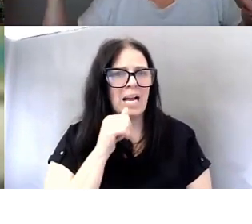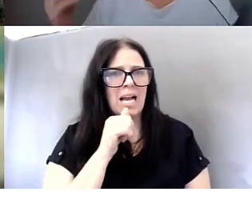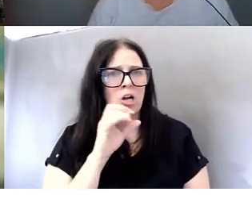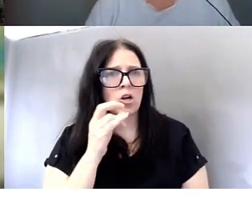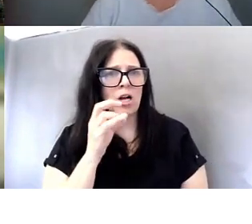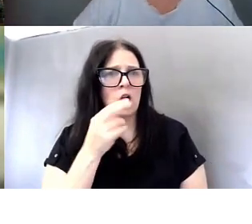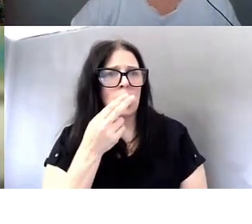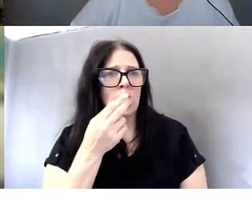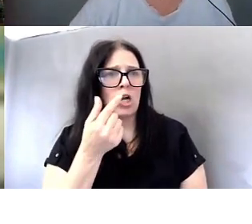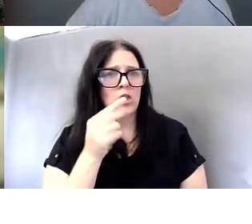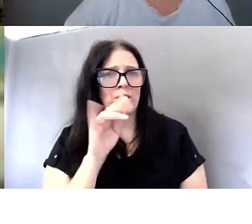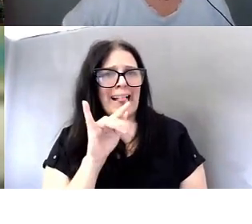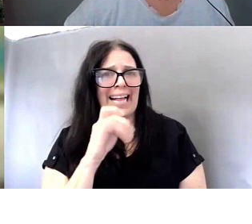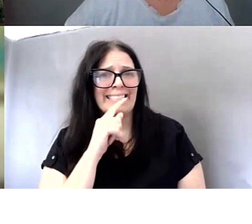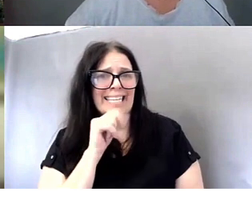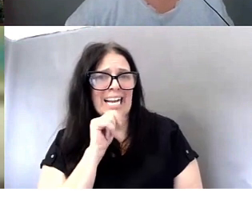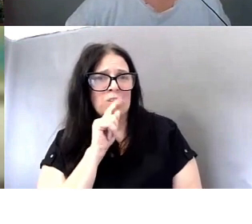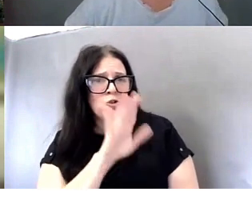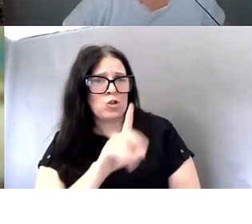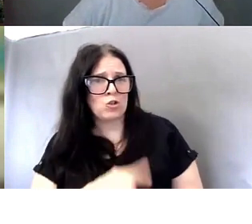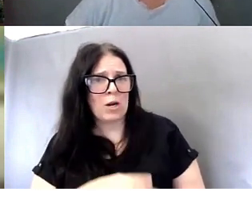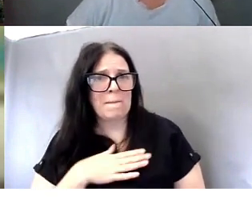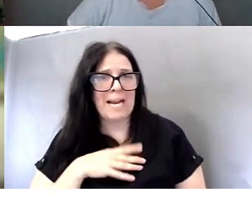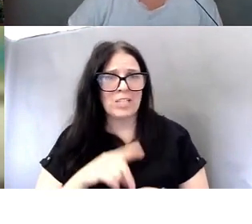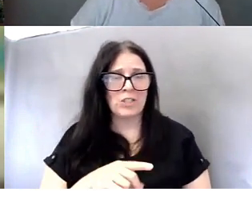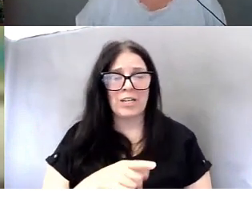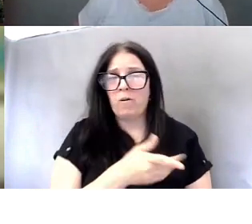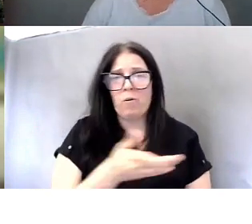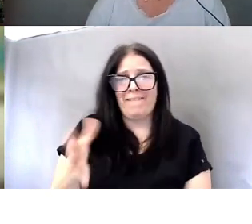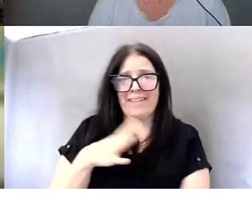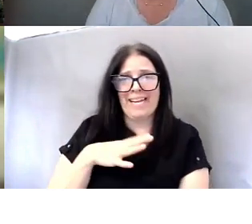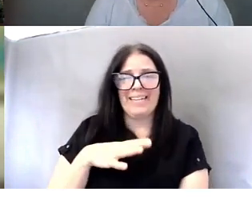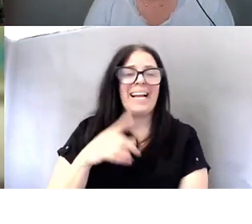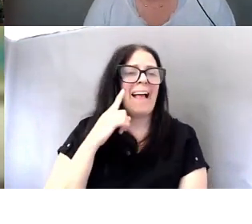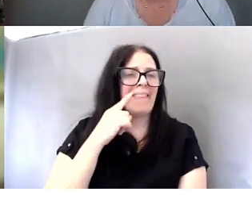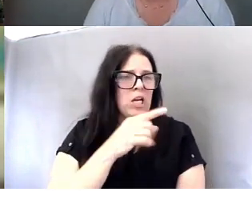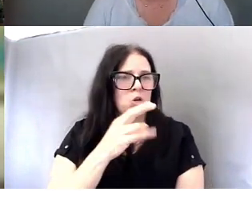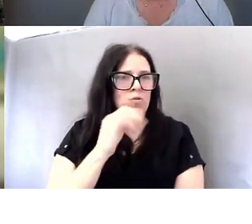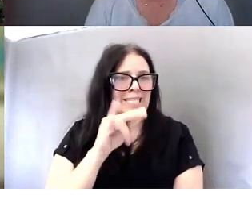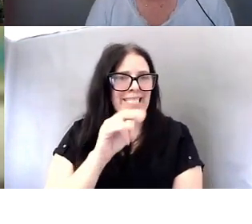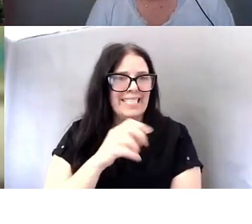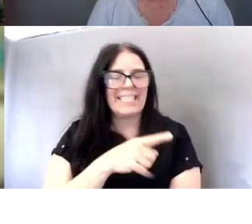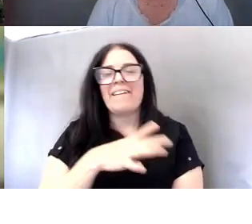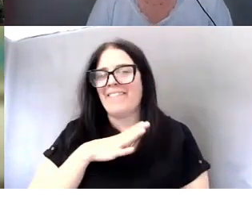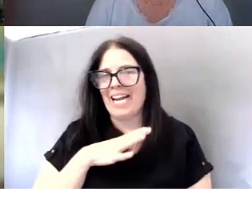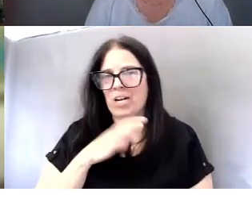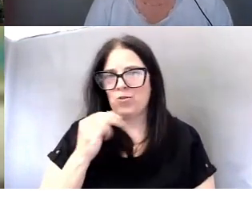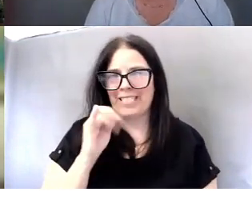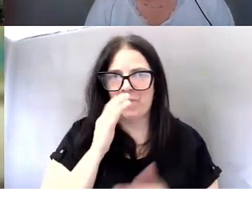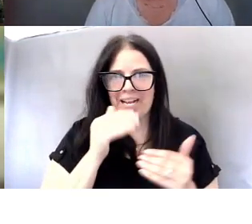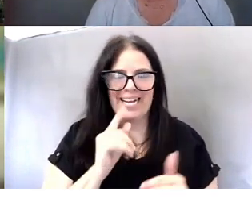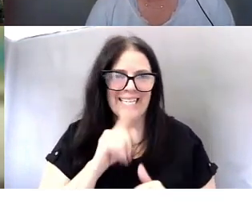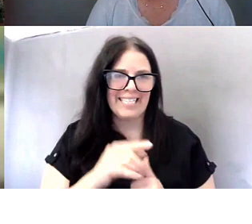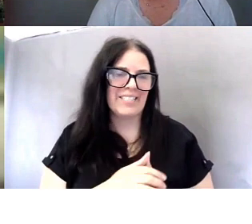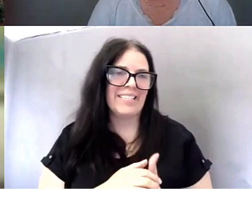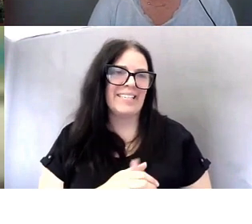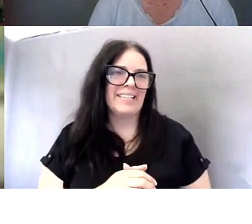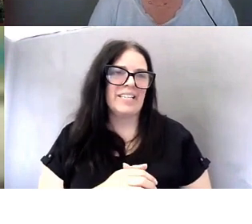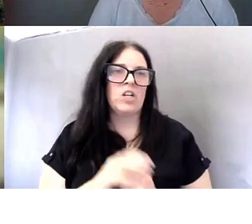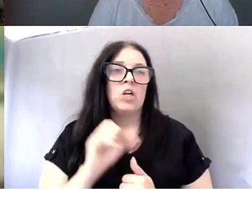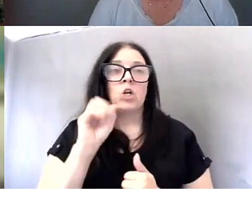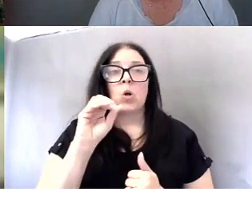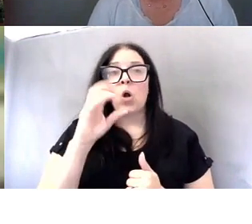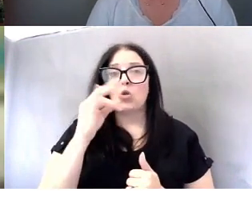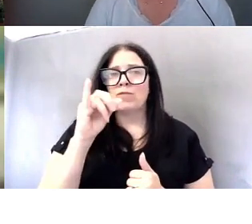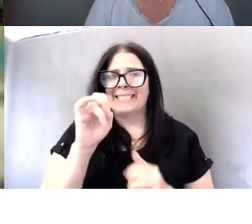Oh, okay. I was. Go ahead. Oh, it's Christine, I think. Okay, up to you. So here's a bit more